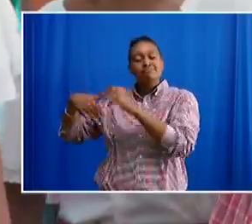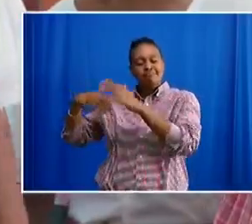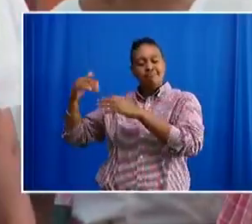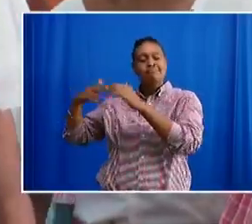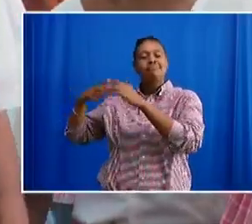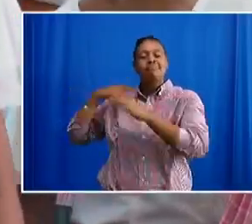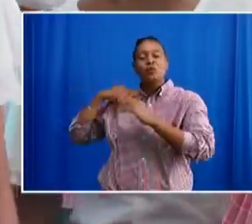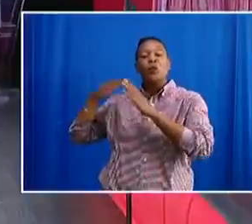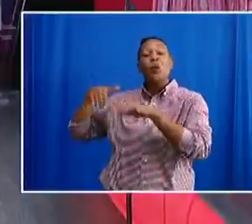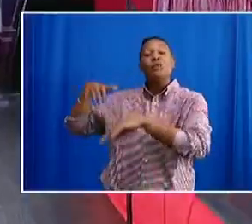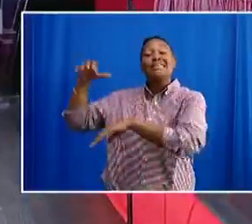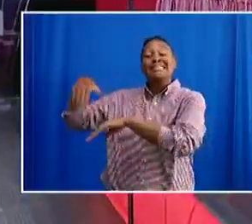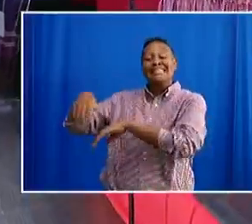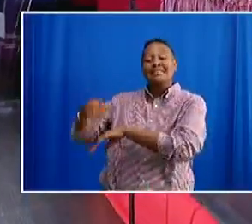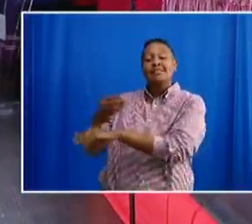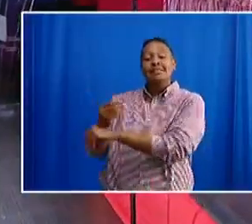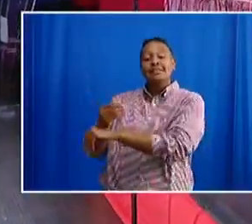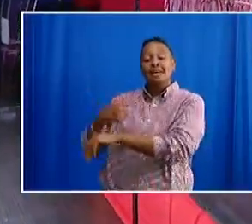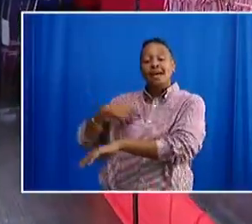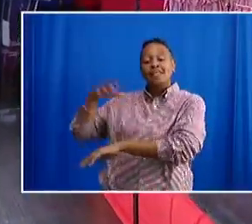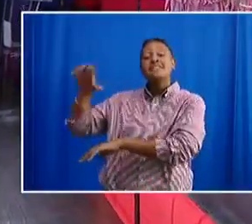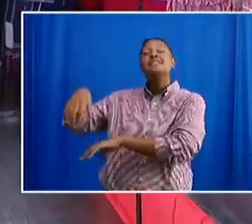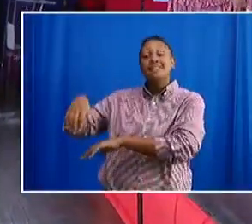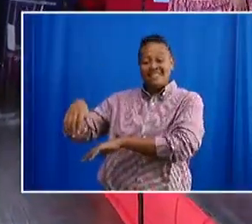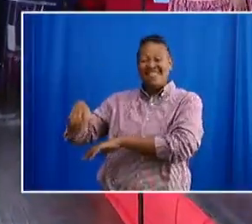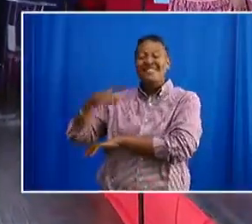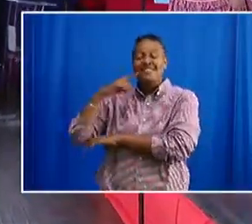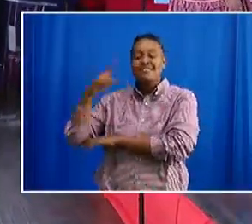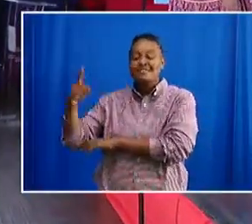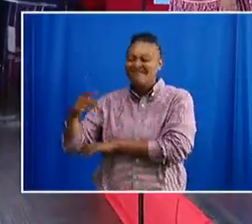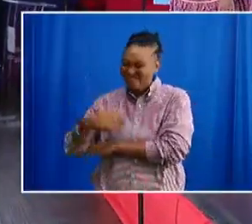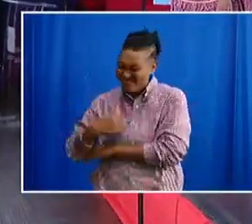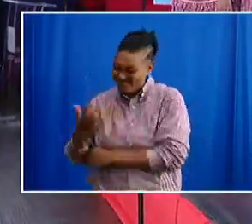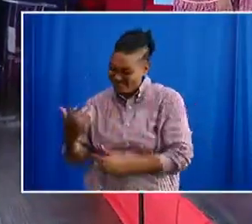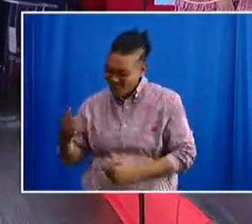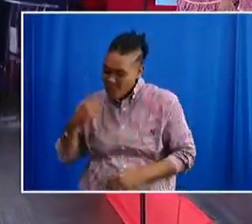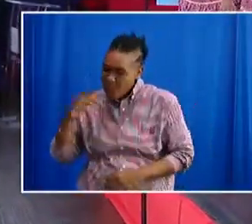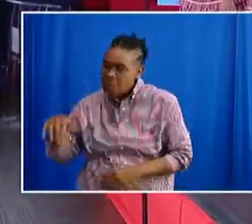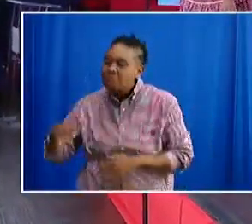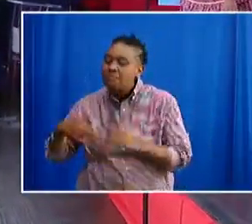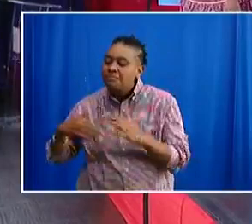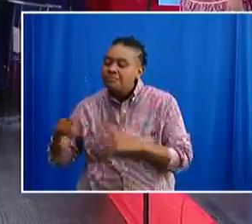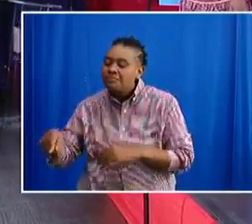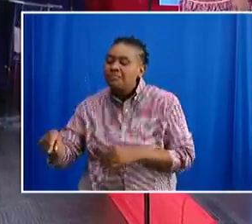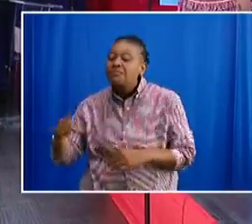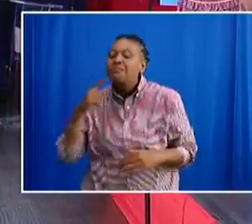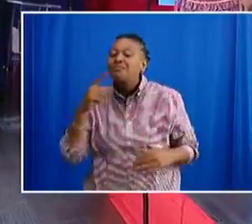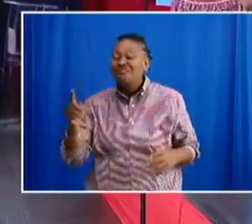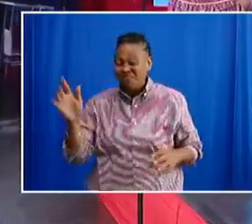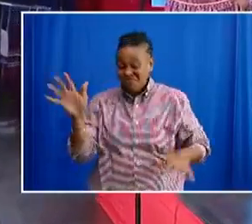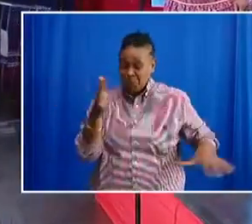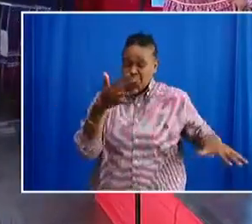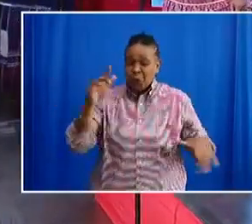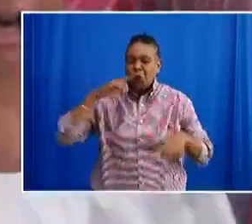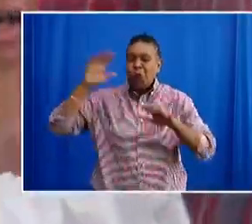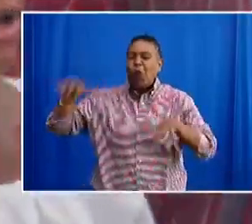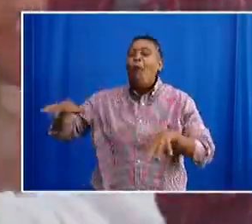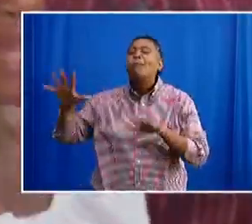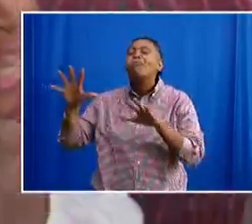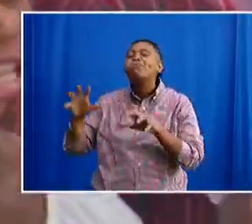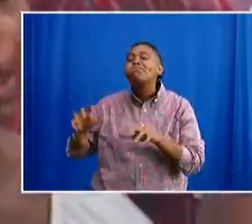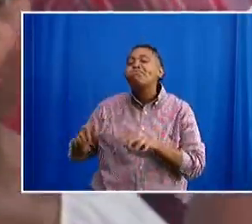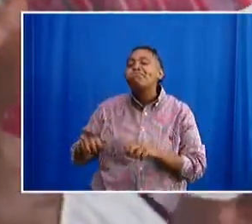the sandy ground, the breeze come blow it down, the rain come wash it wet,